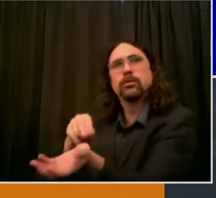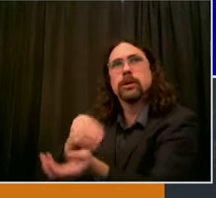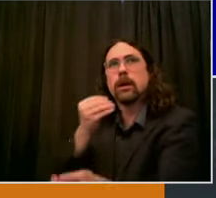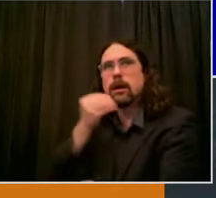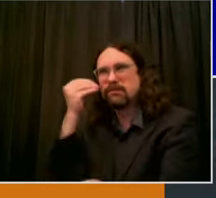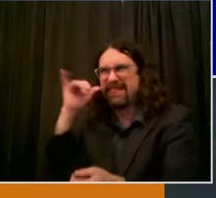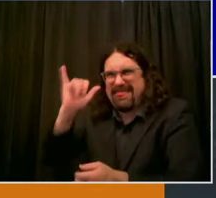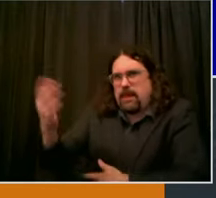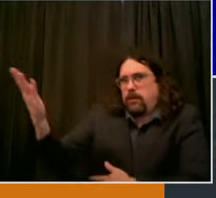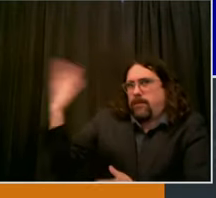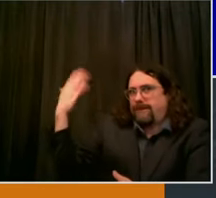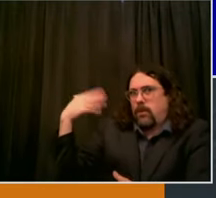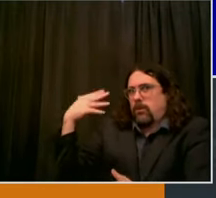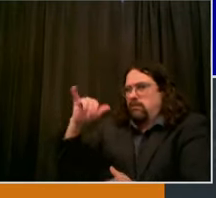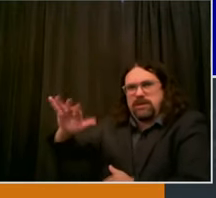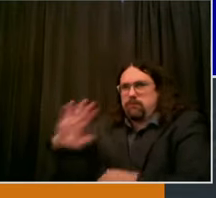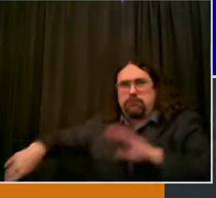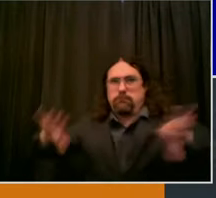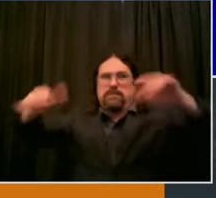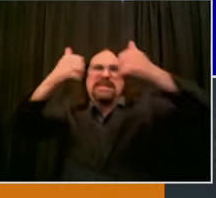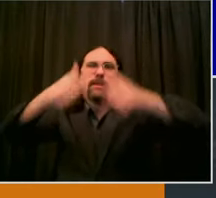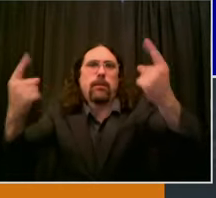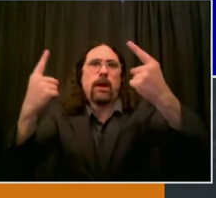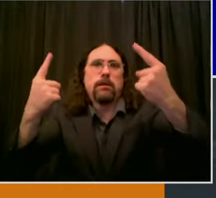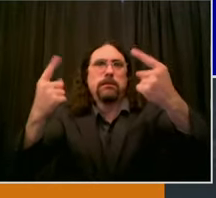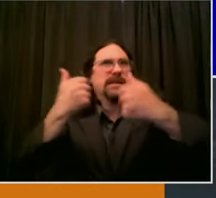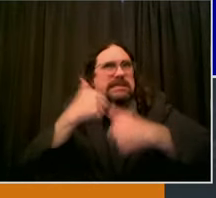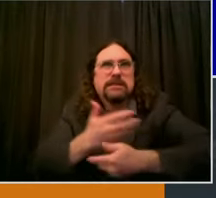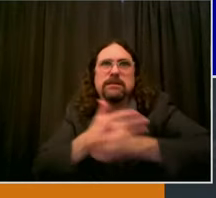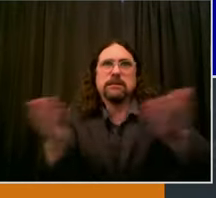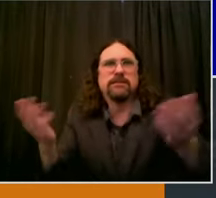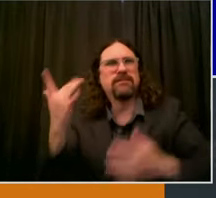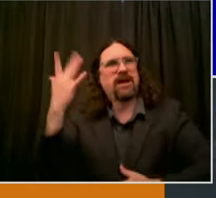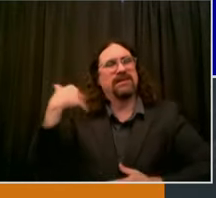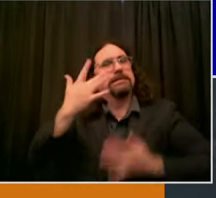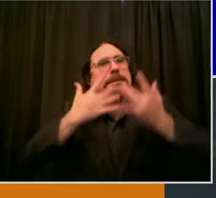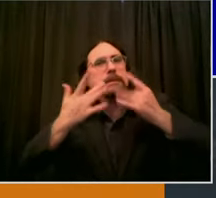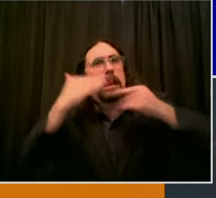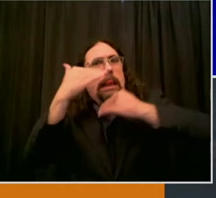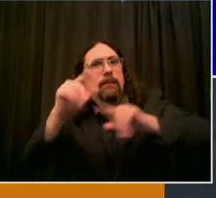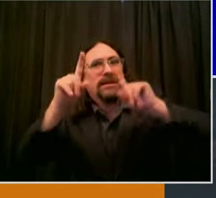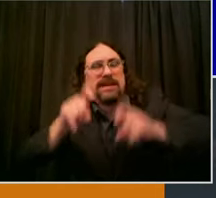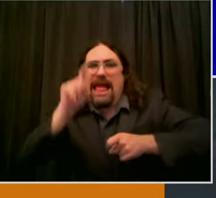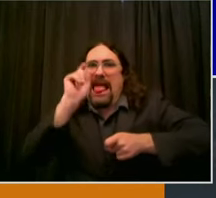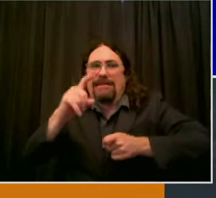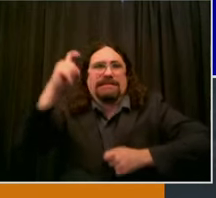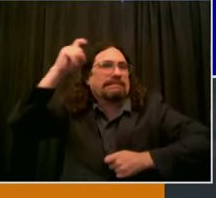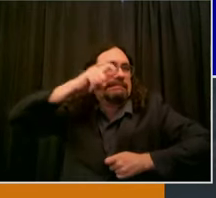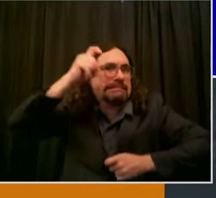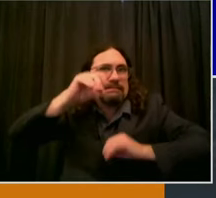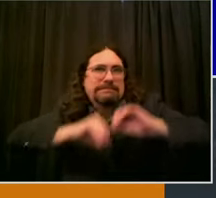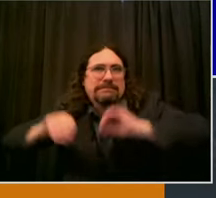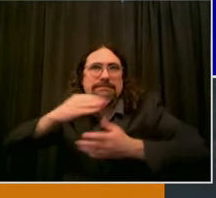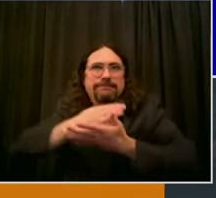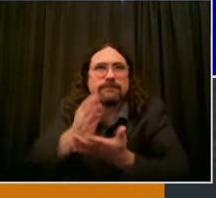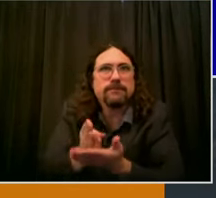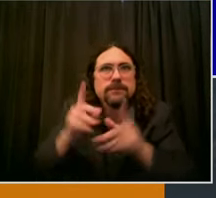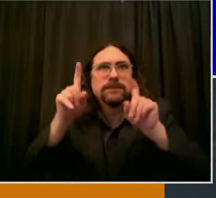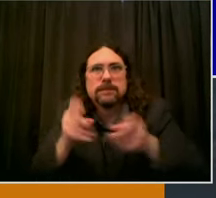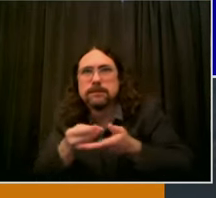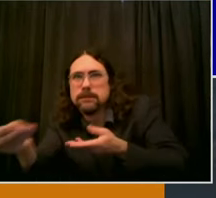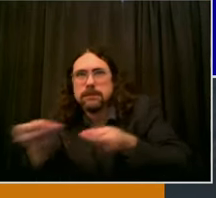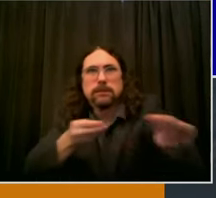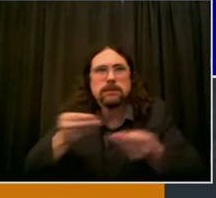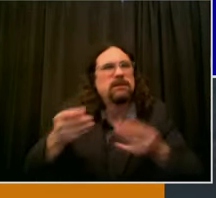first while we had a very limited supply of testing. Now we have a lot more. All New Yorkers are now welcome to come forward, get tested for